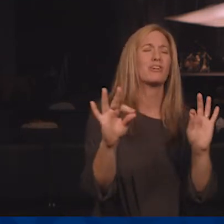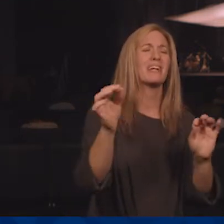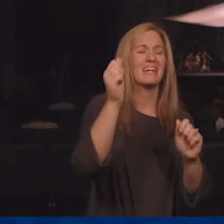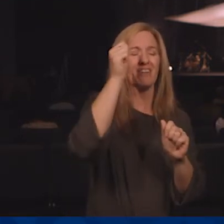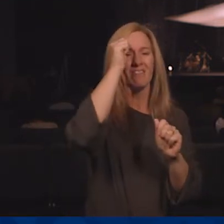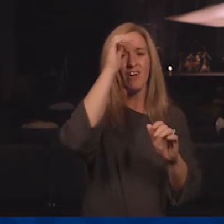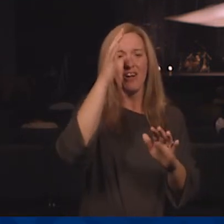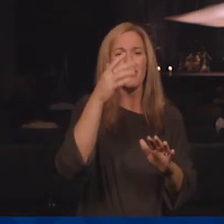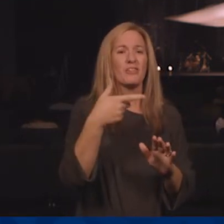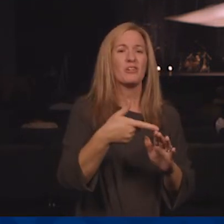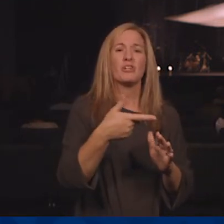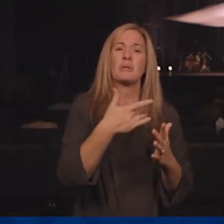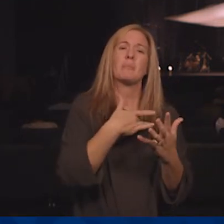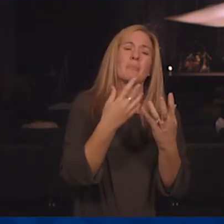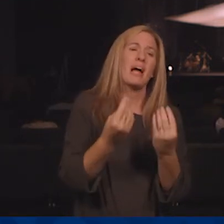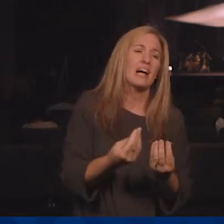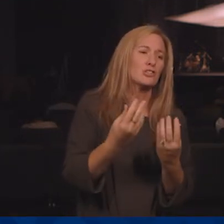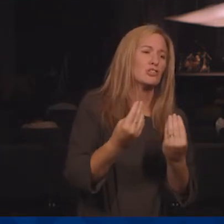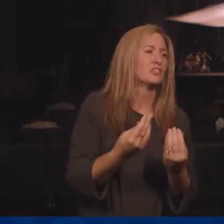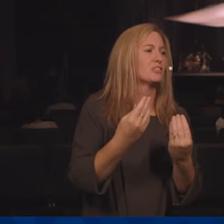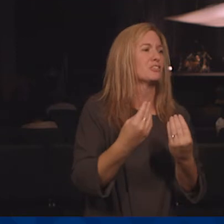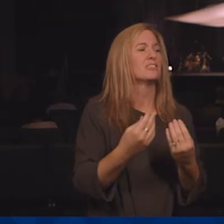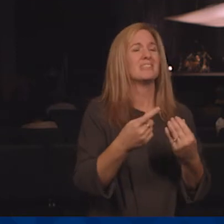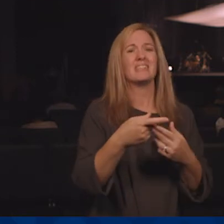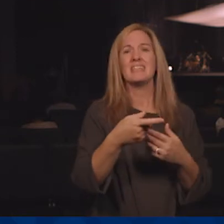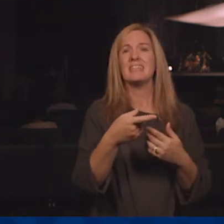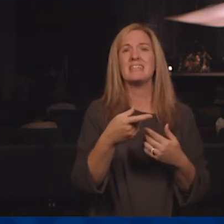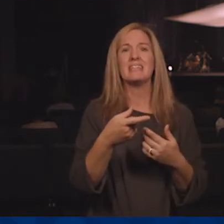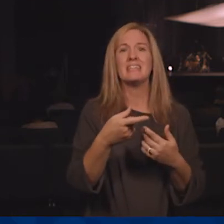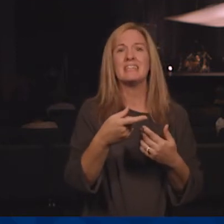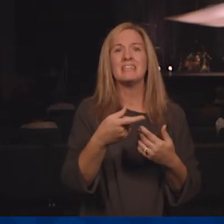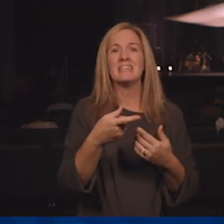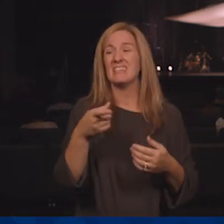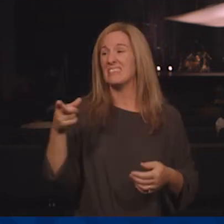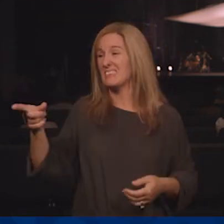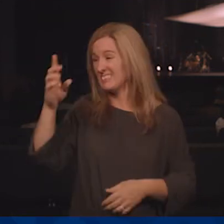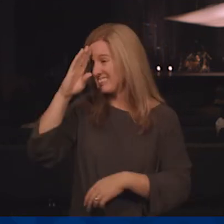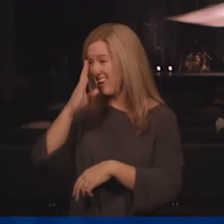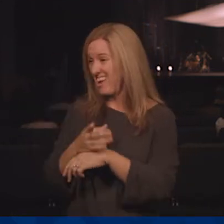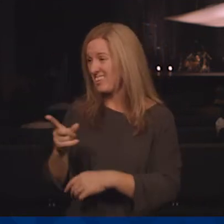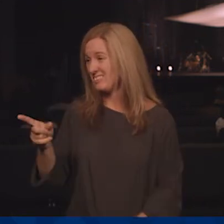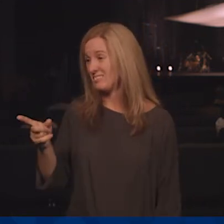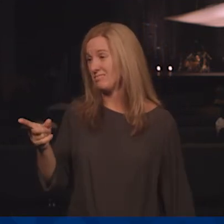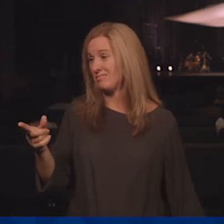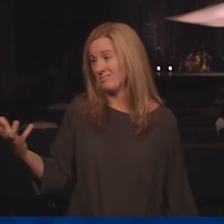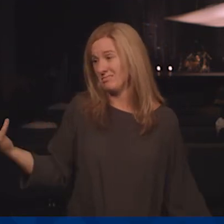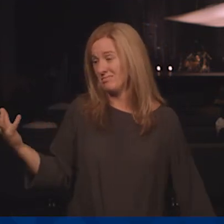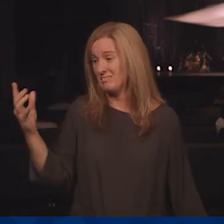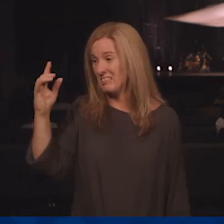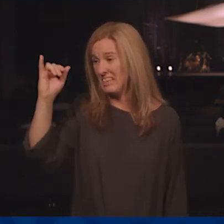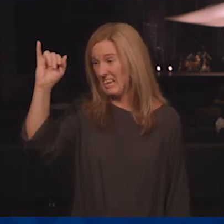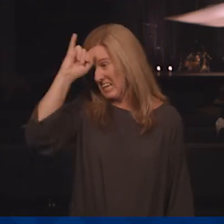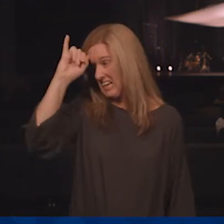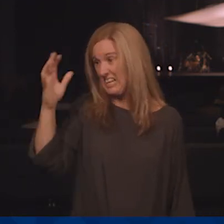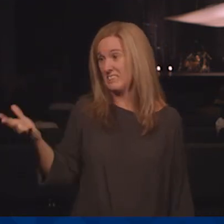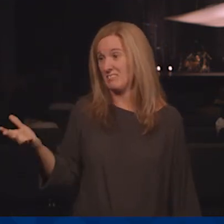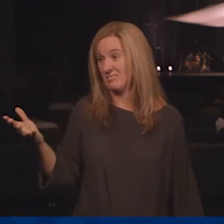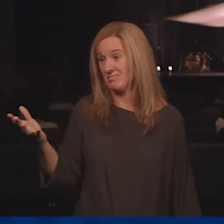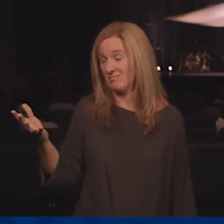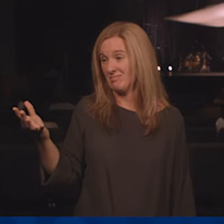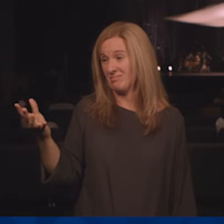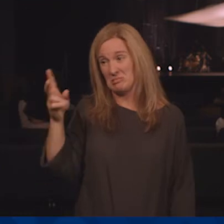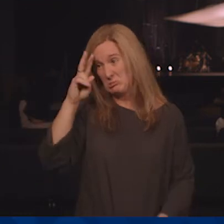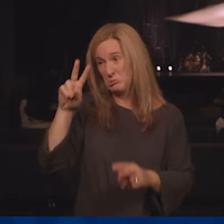father, really compassionate father, really kind of idiot son, really kind of